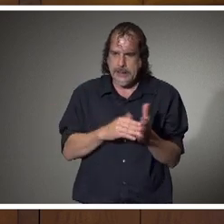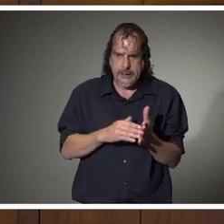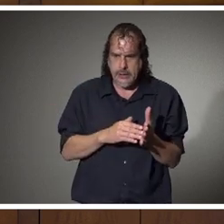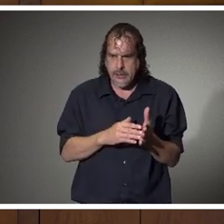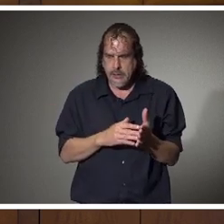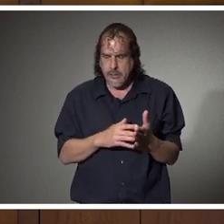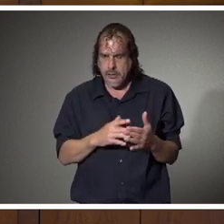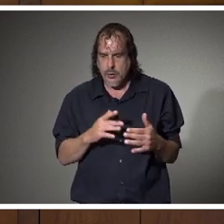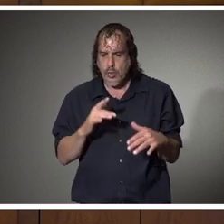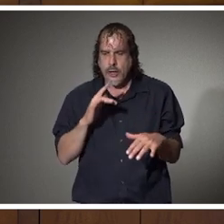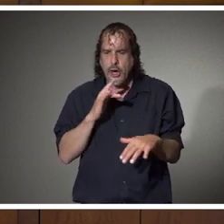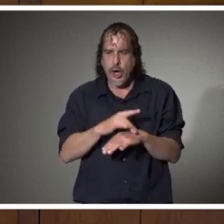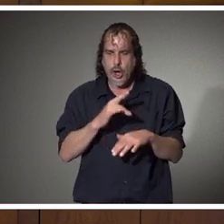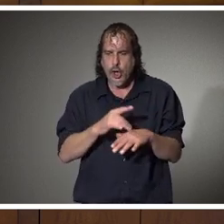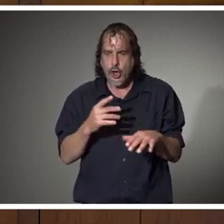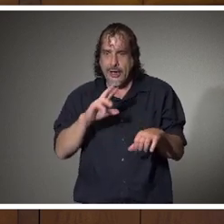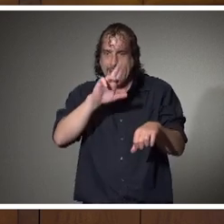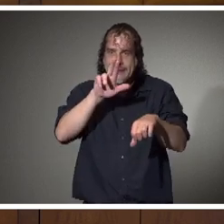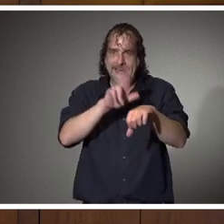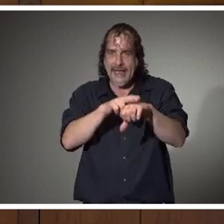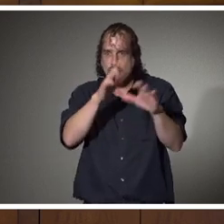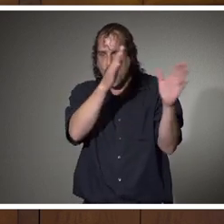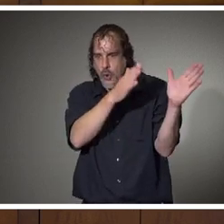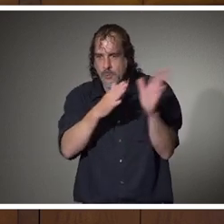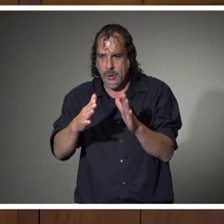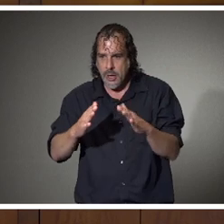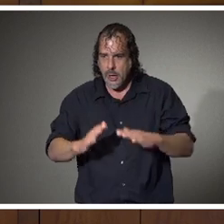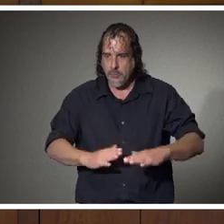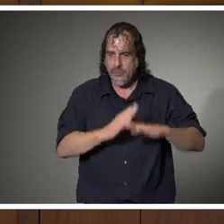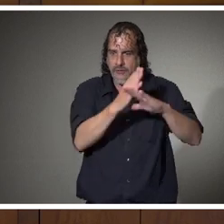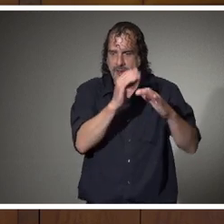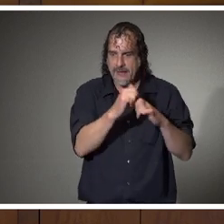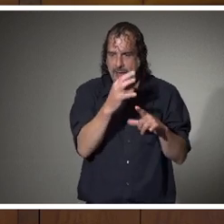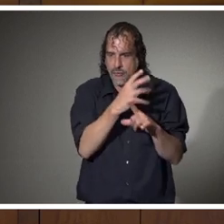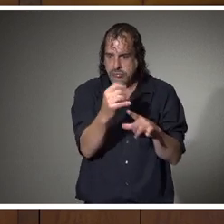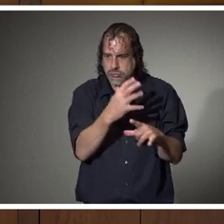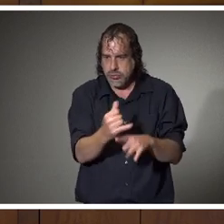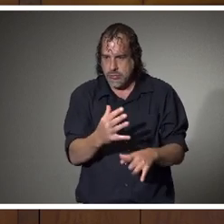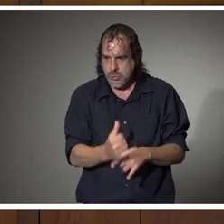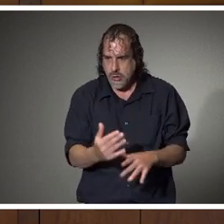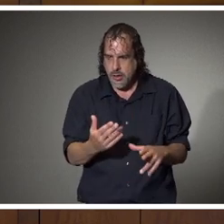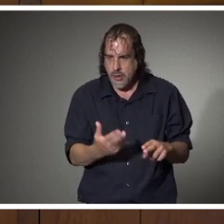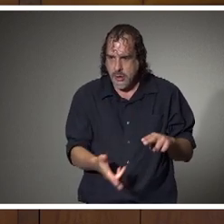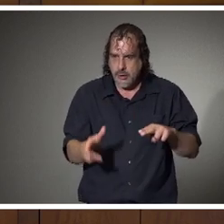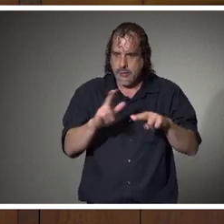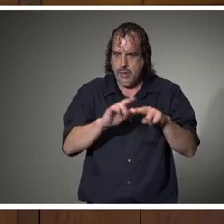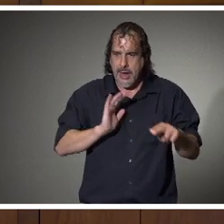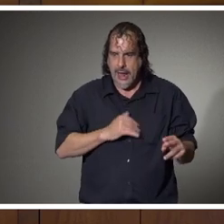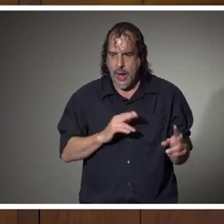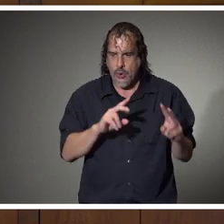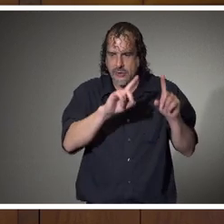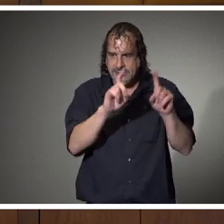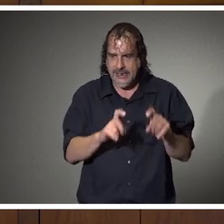early cohesive national strategy help prevent those shortages as well as boosted our early testing